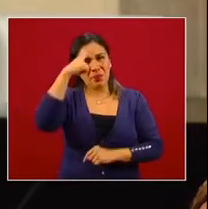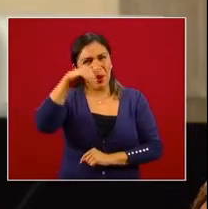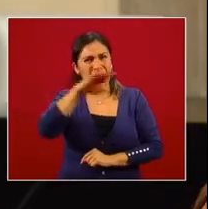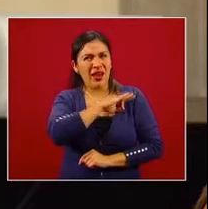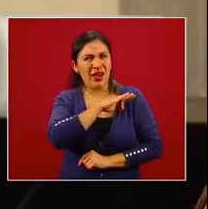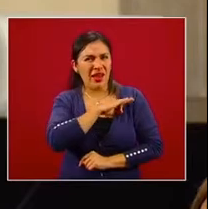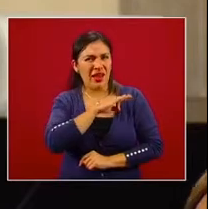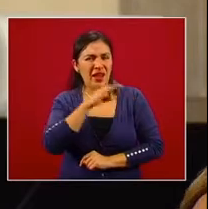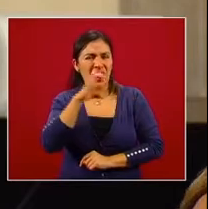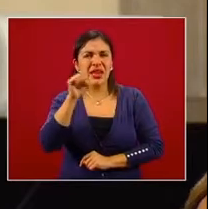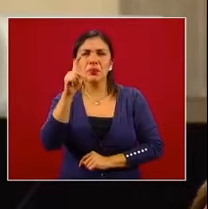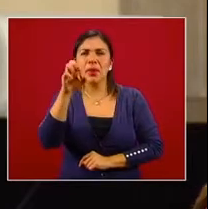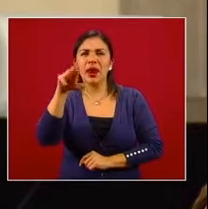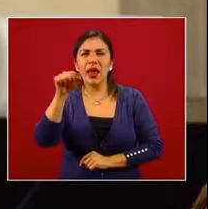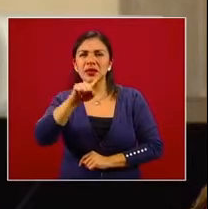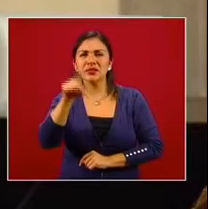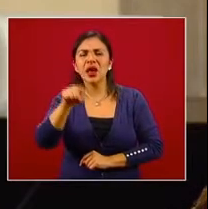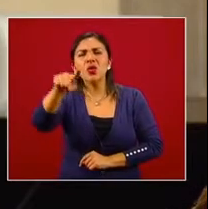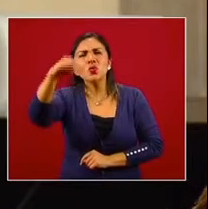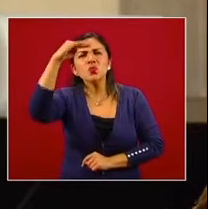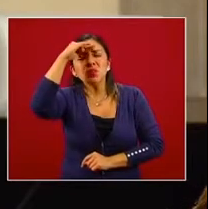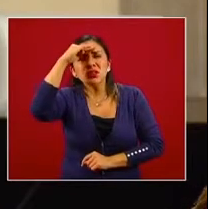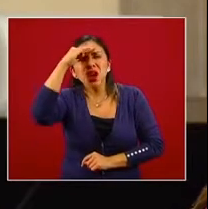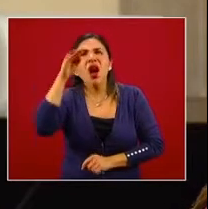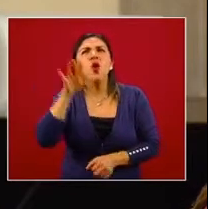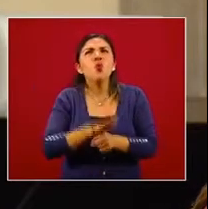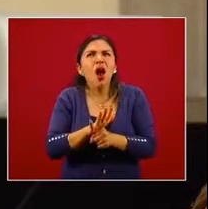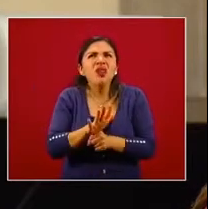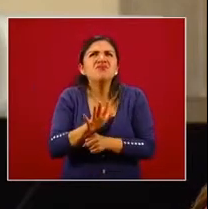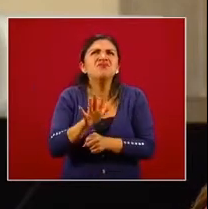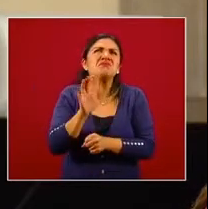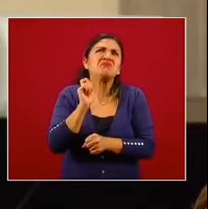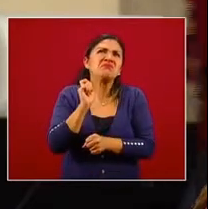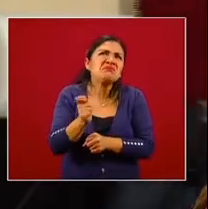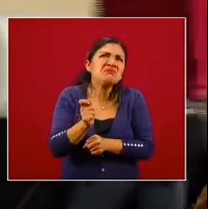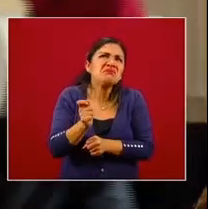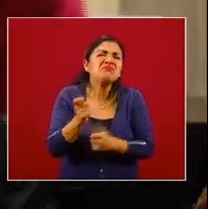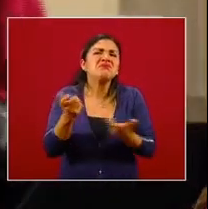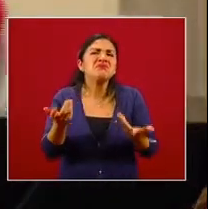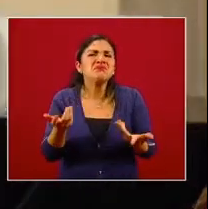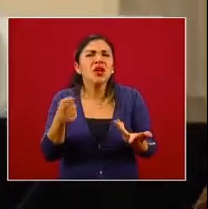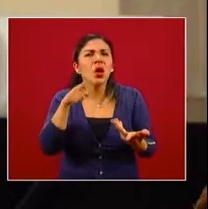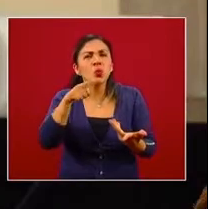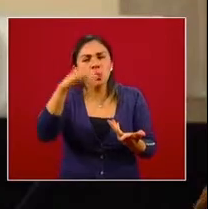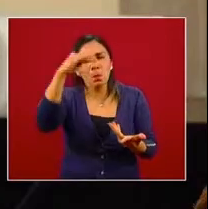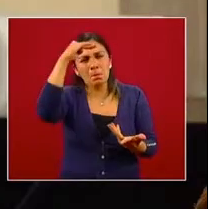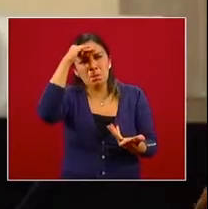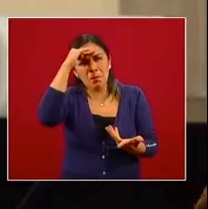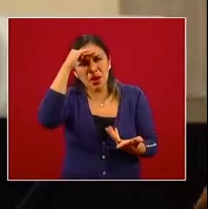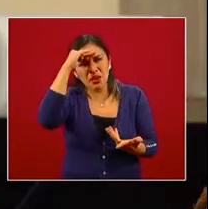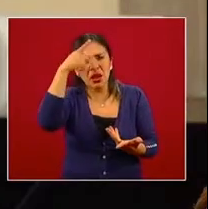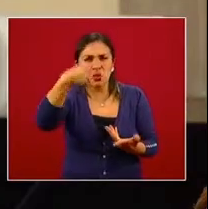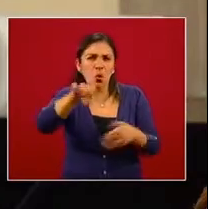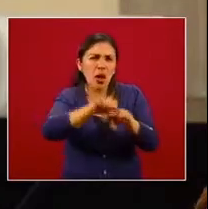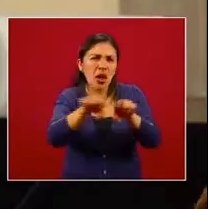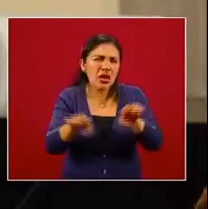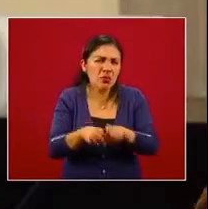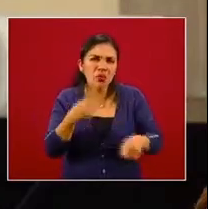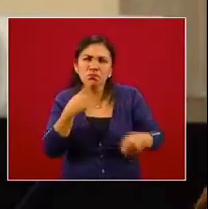up their municipalities of hope? Why do you think they did not open up their municipalities, their